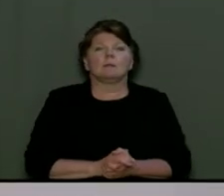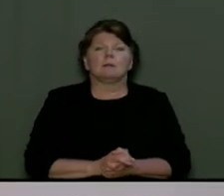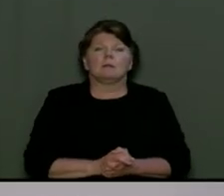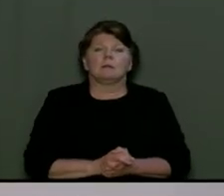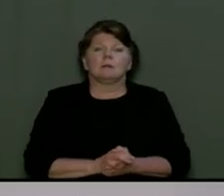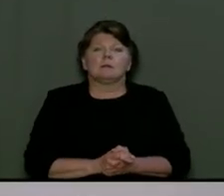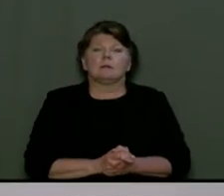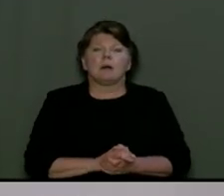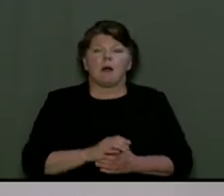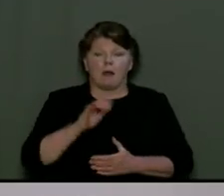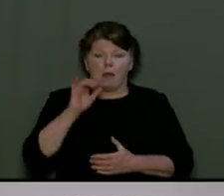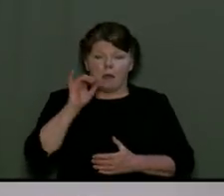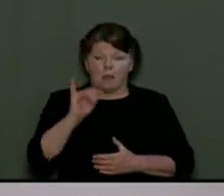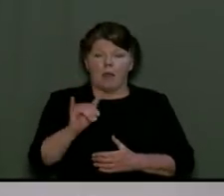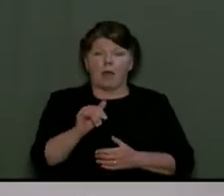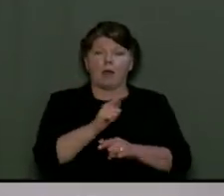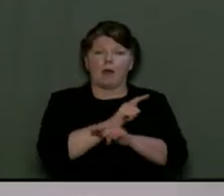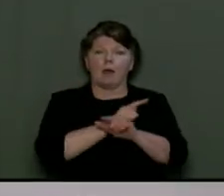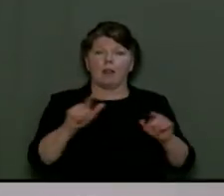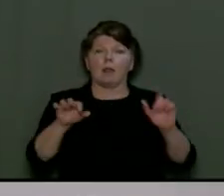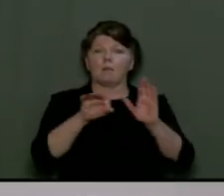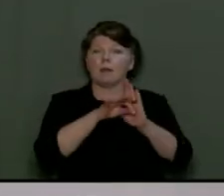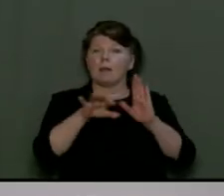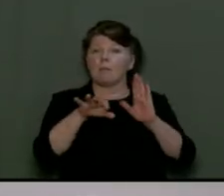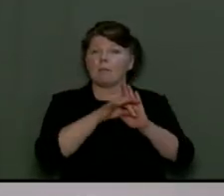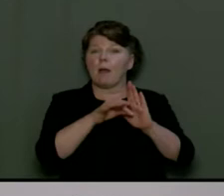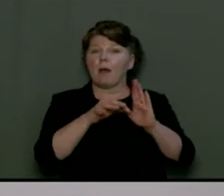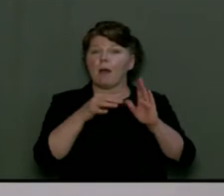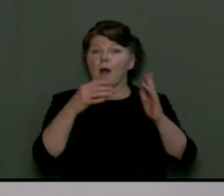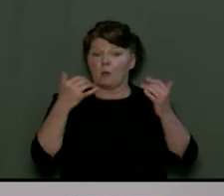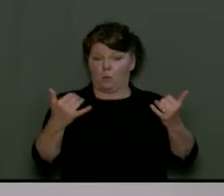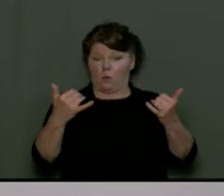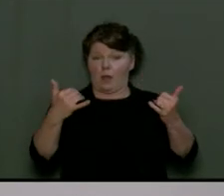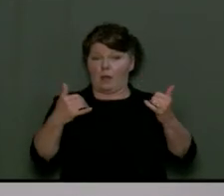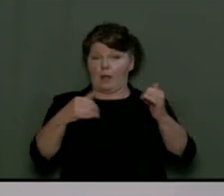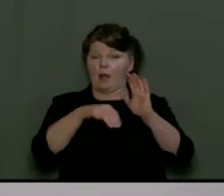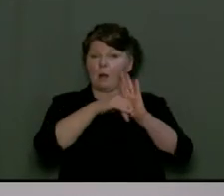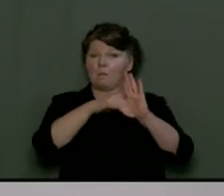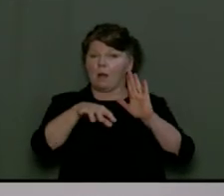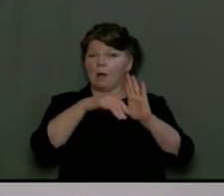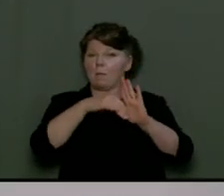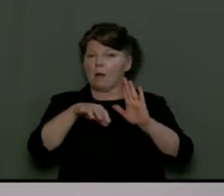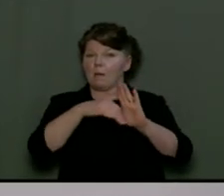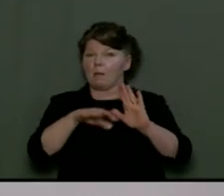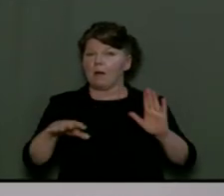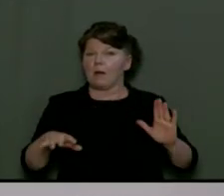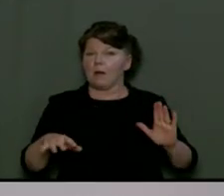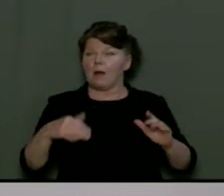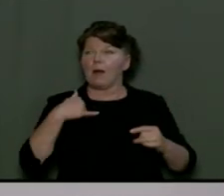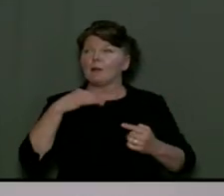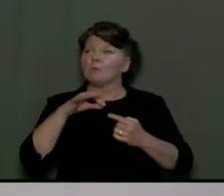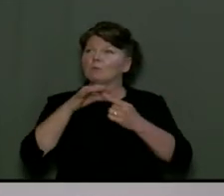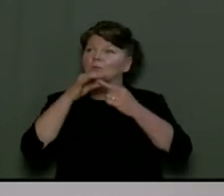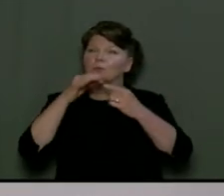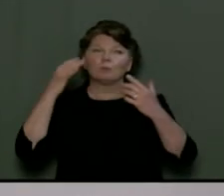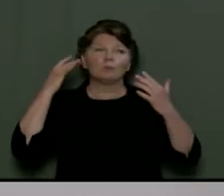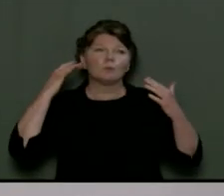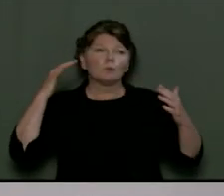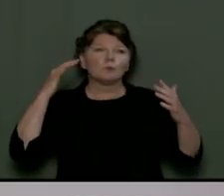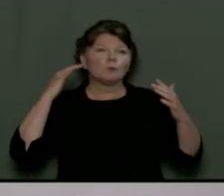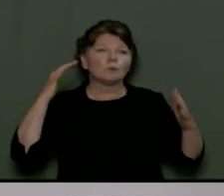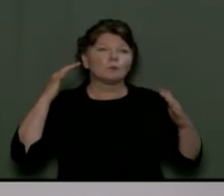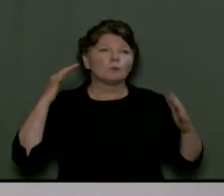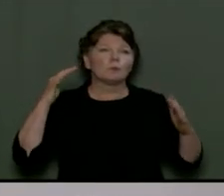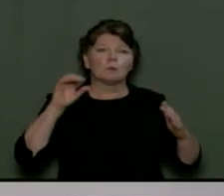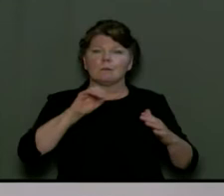And that liberty bell is ringing today. It has a unique ring to it. No